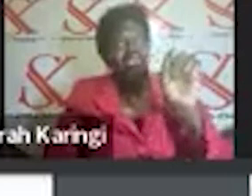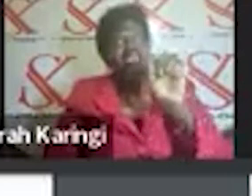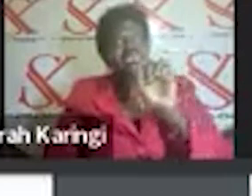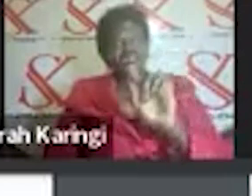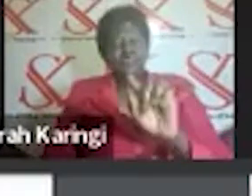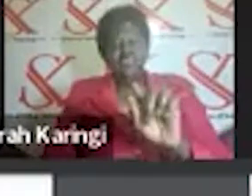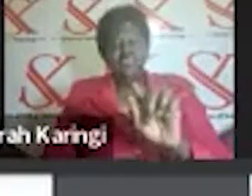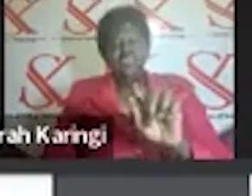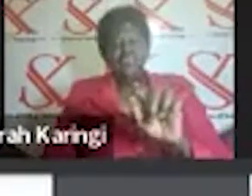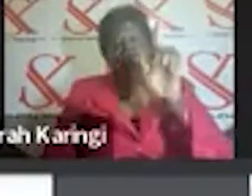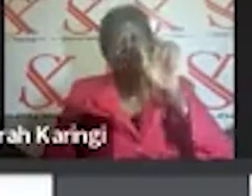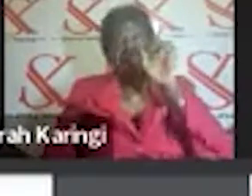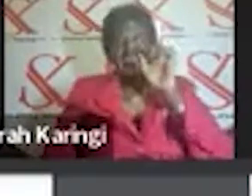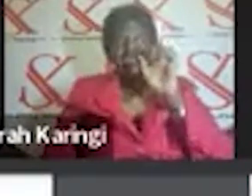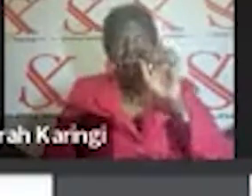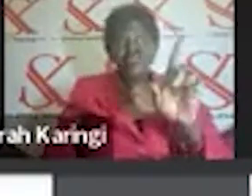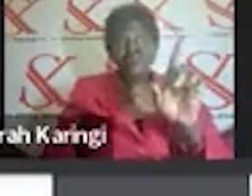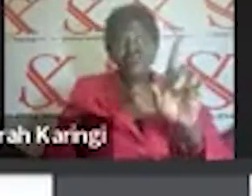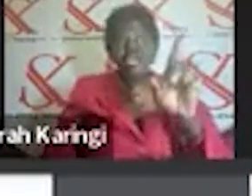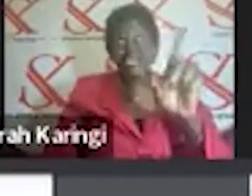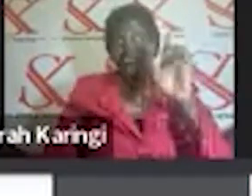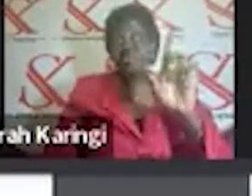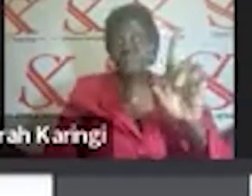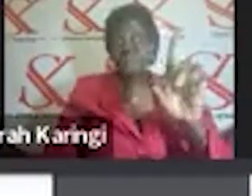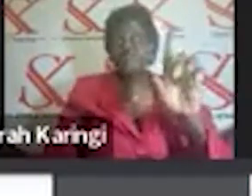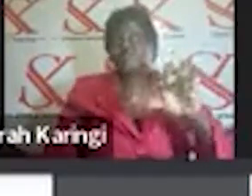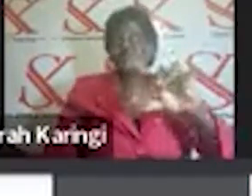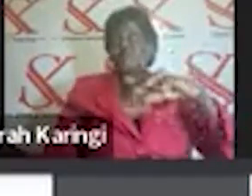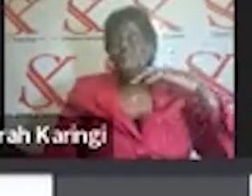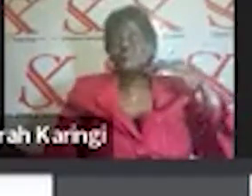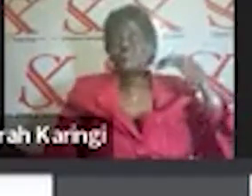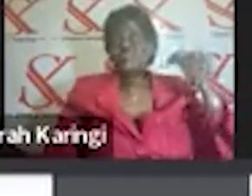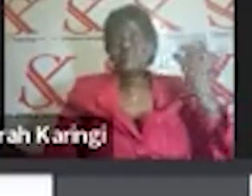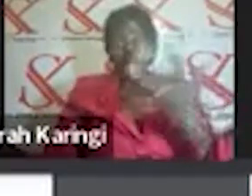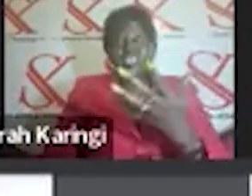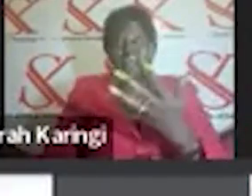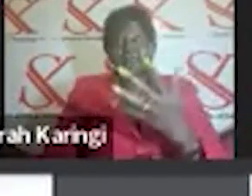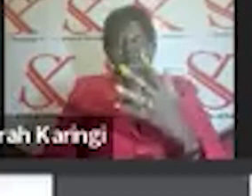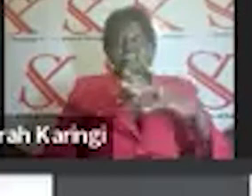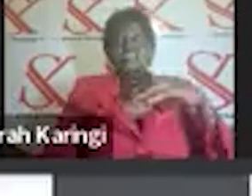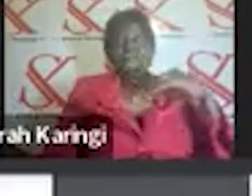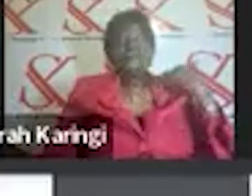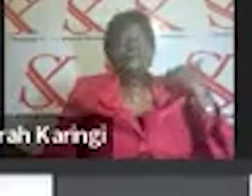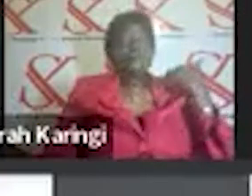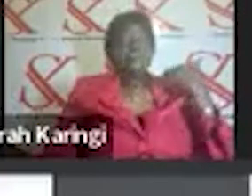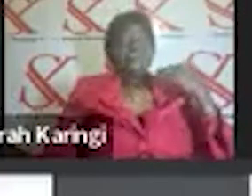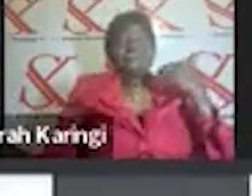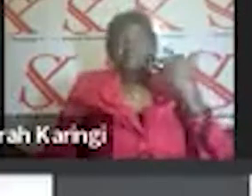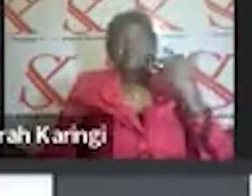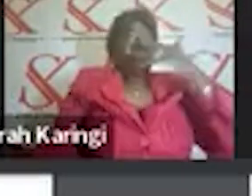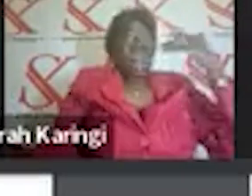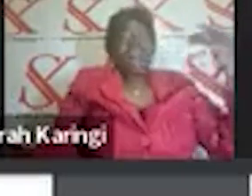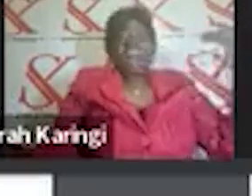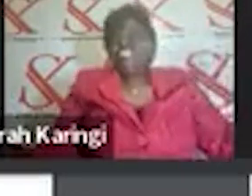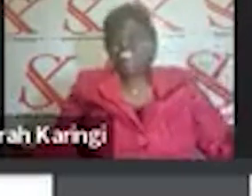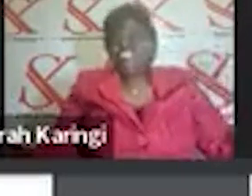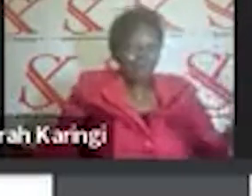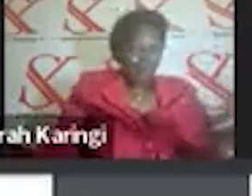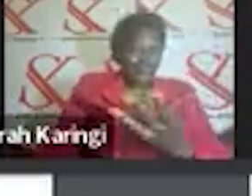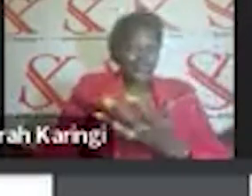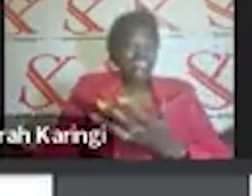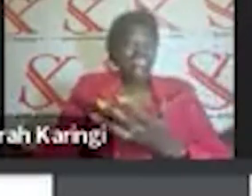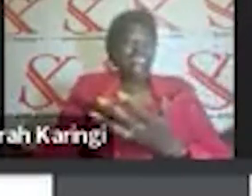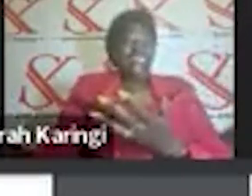like and there's trust. So if I like you, I will like you because of maybe something you've done for me, or somehow I just love